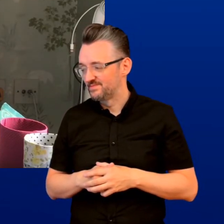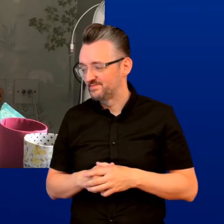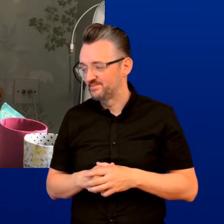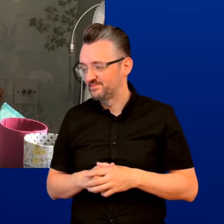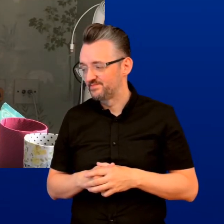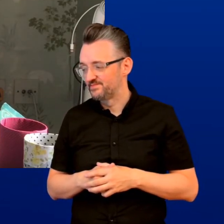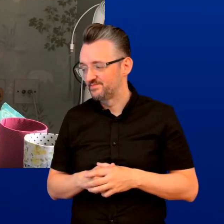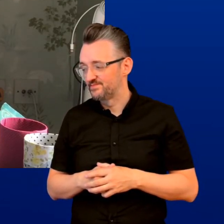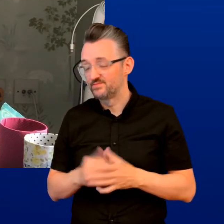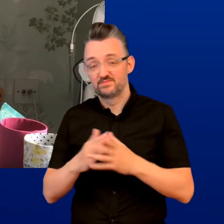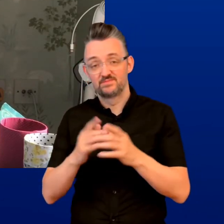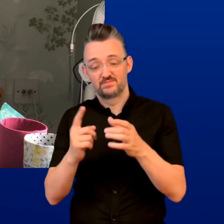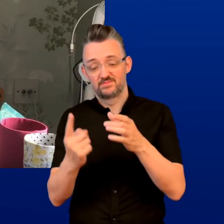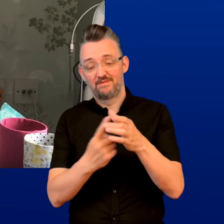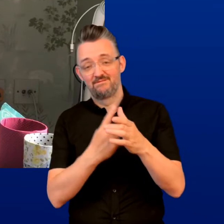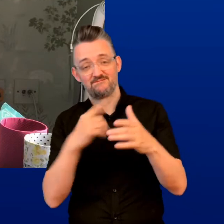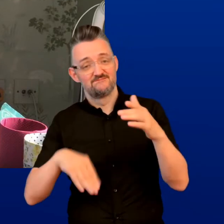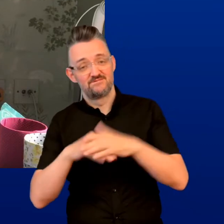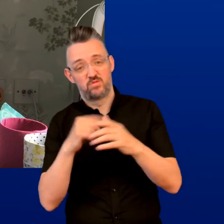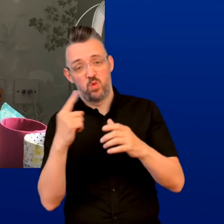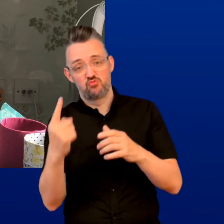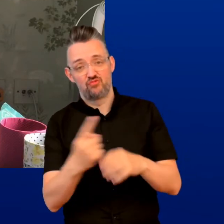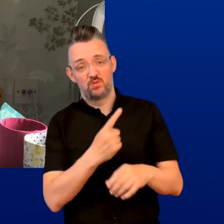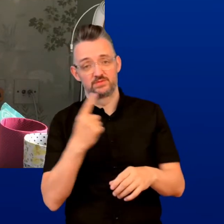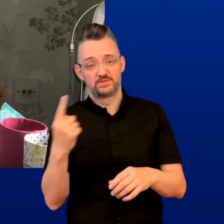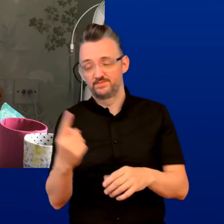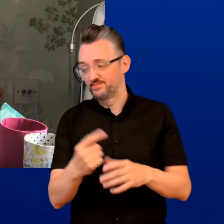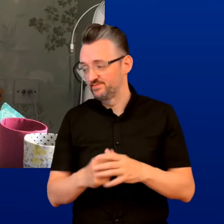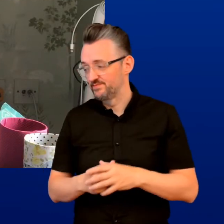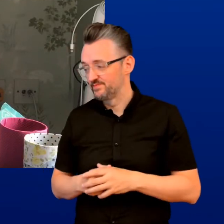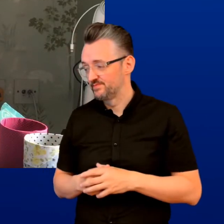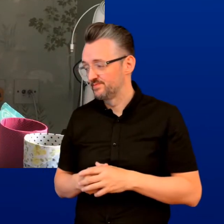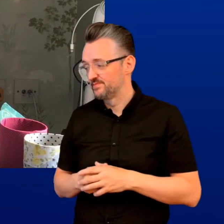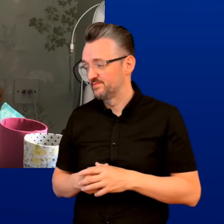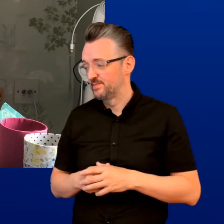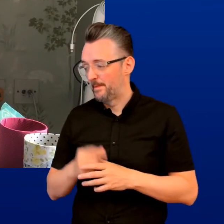And just do it all the way around as what you did with the glue stick.